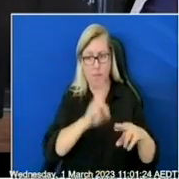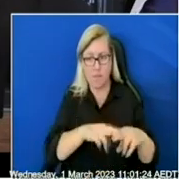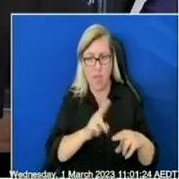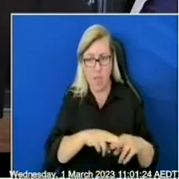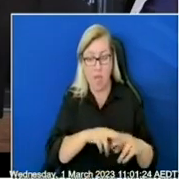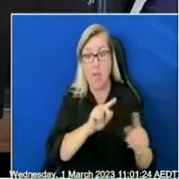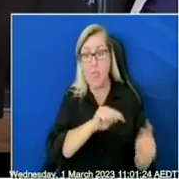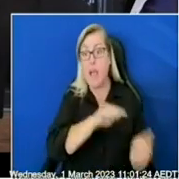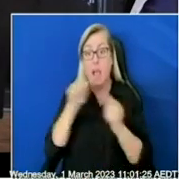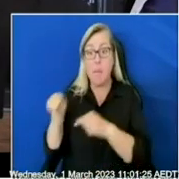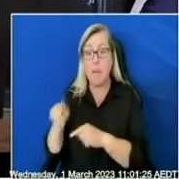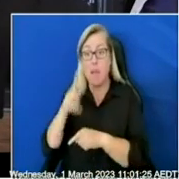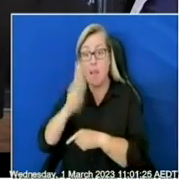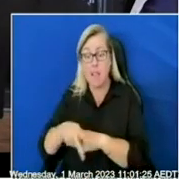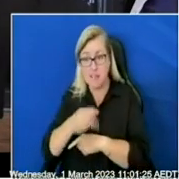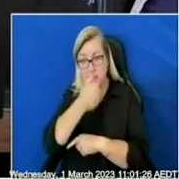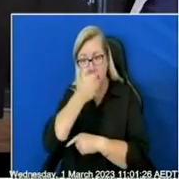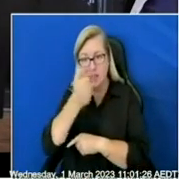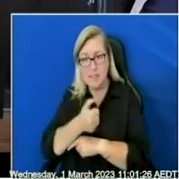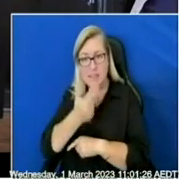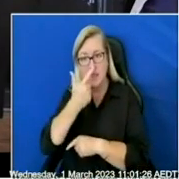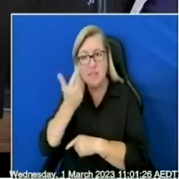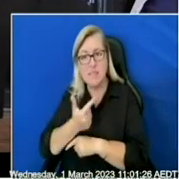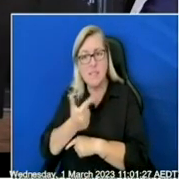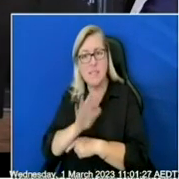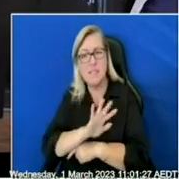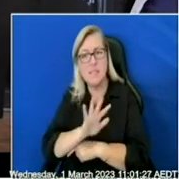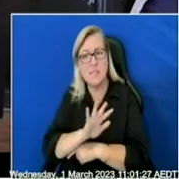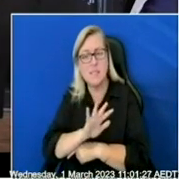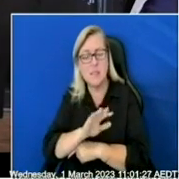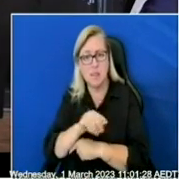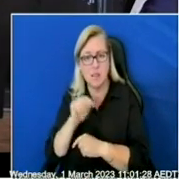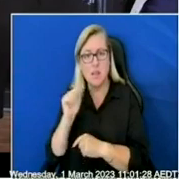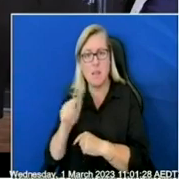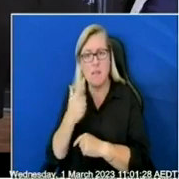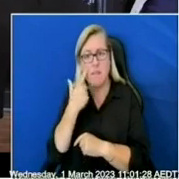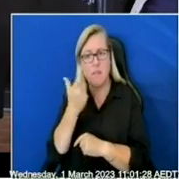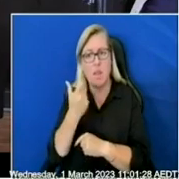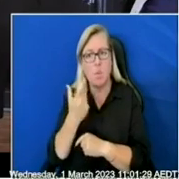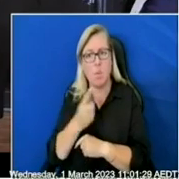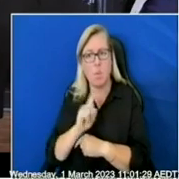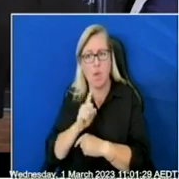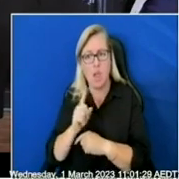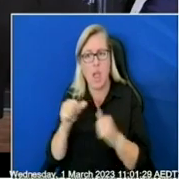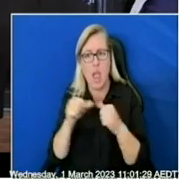16, 17-year-olds and found Auntie Gloria, and they were living together. But